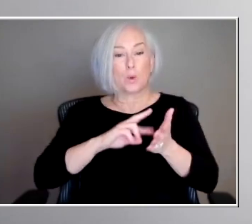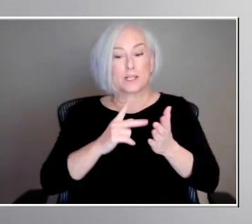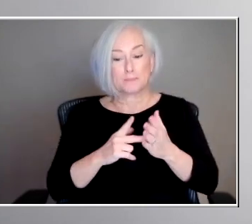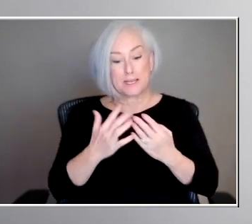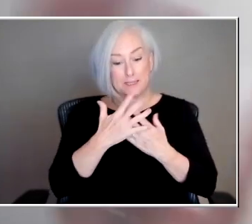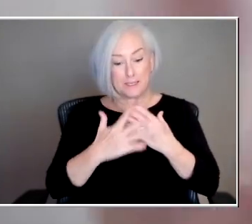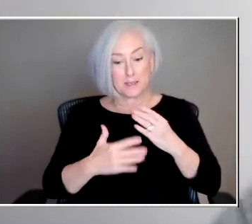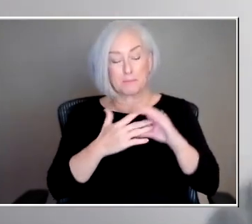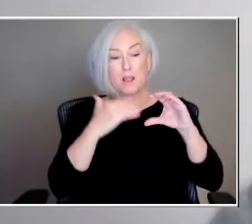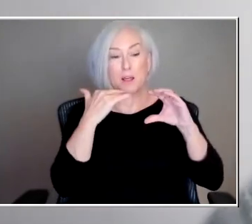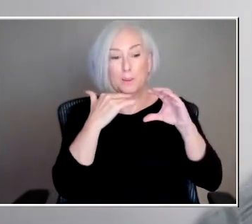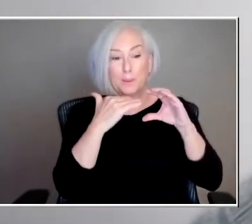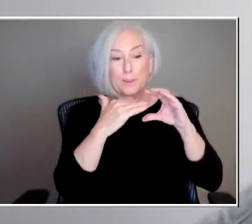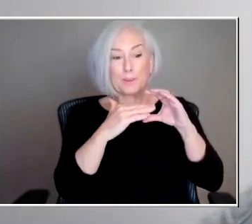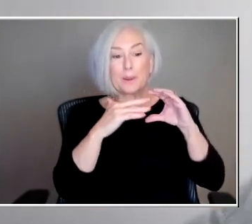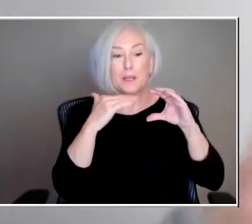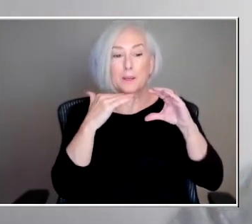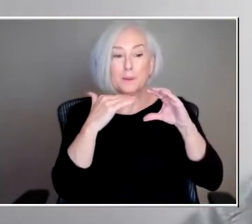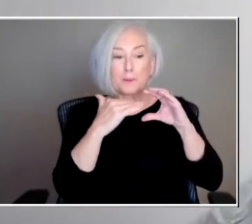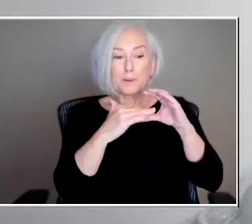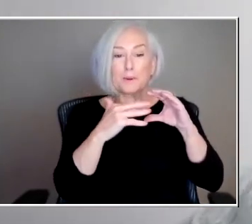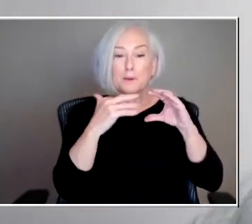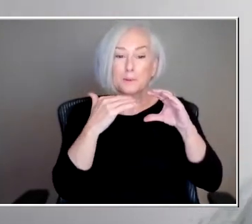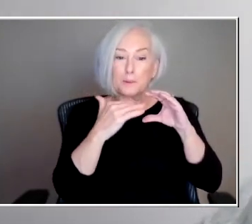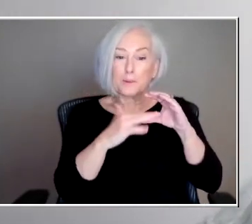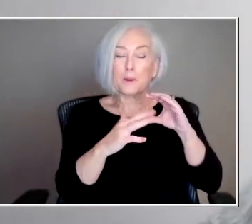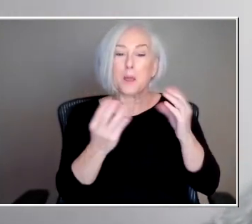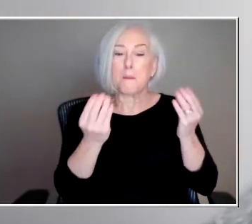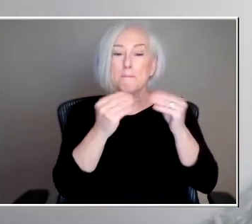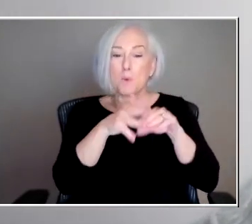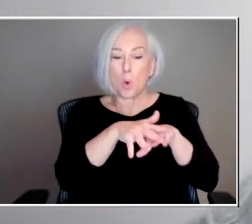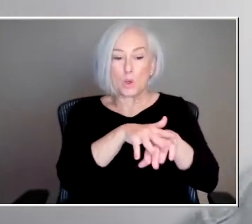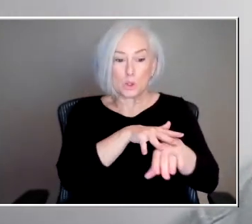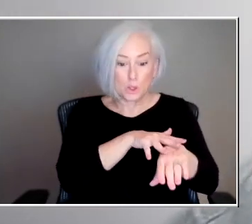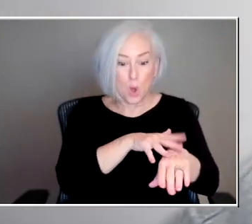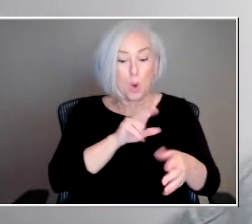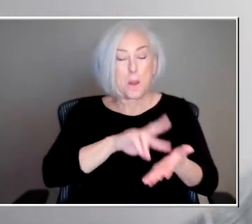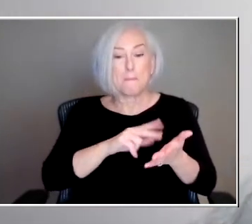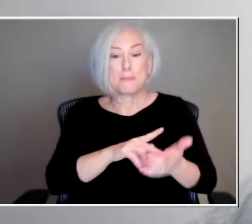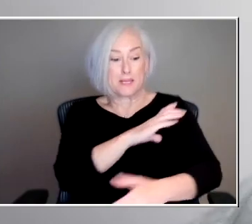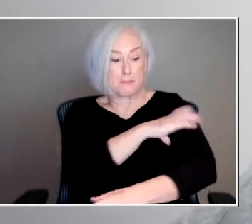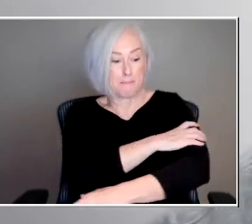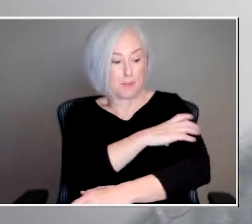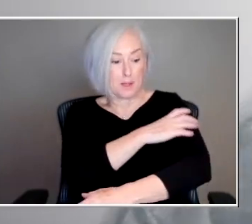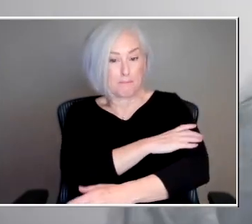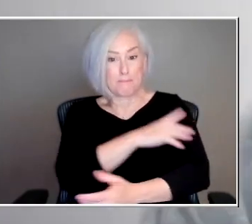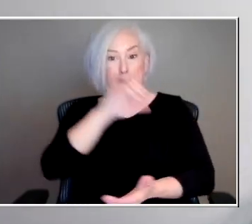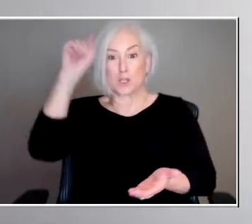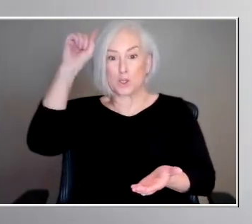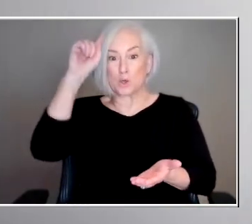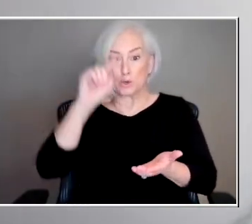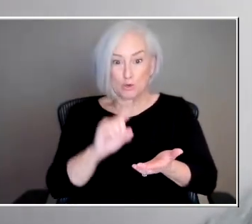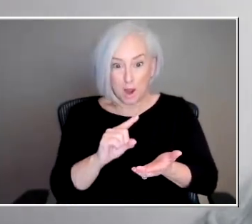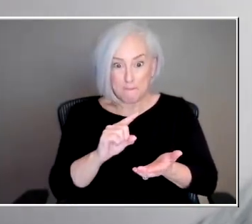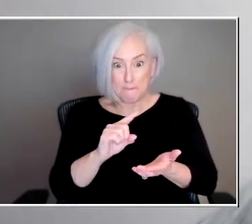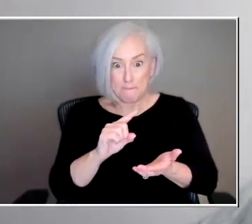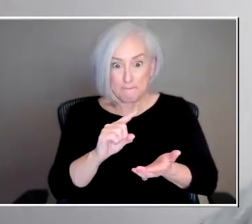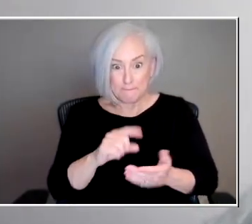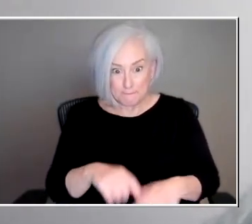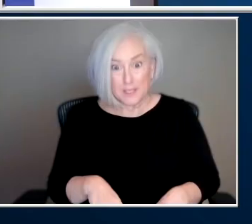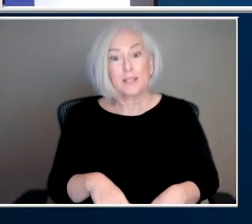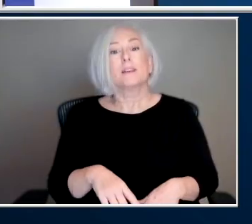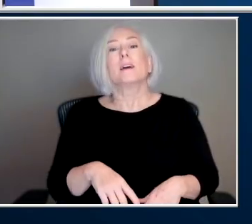to a blood pressure drop and heart rate changes, and then passing out, which is what has started happening to me.